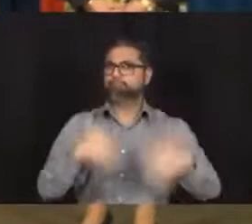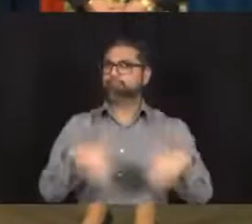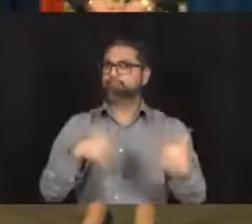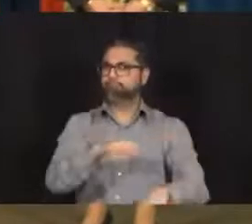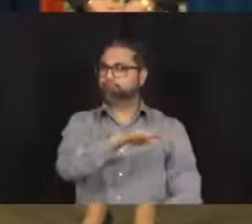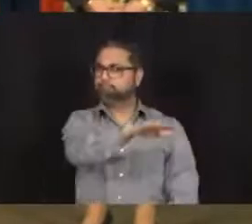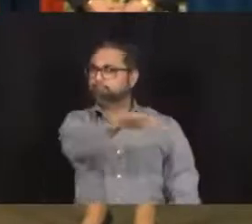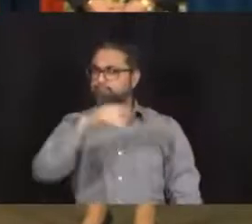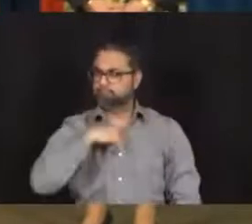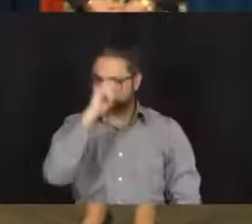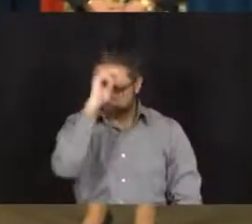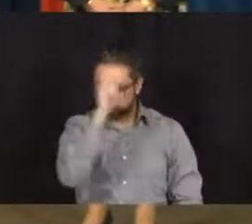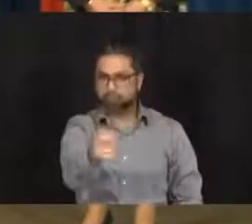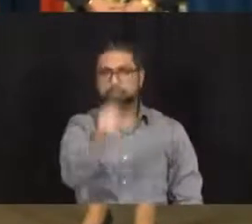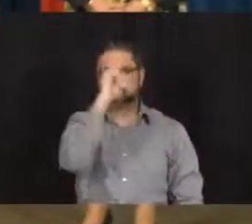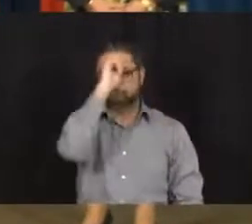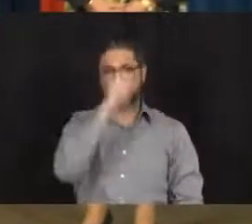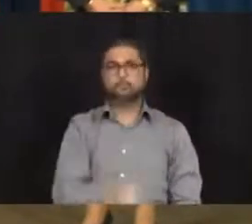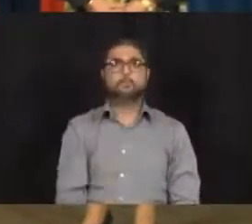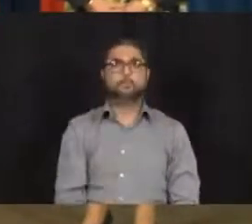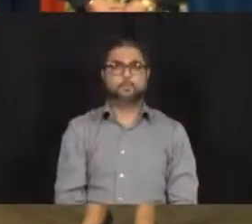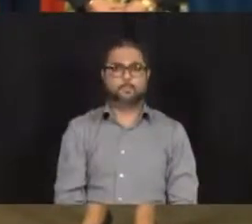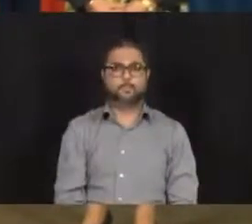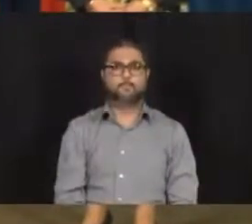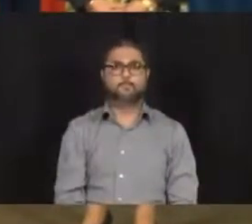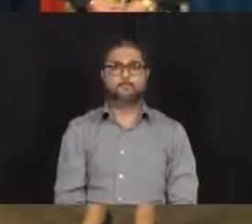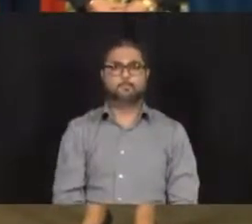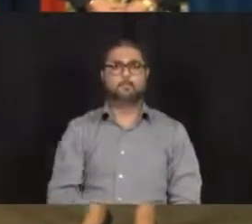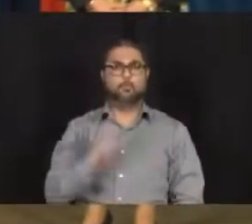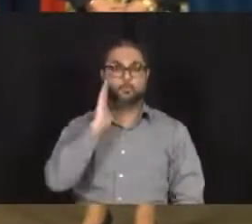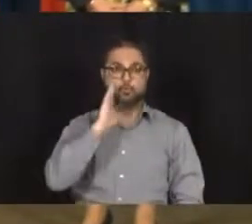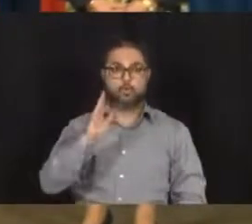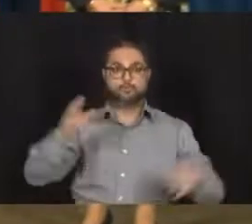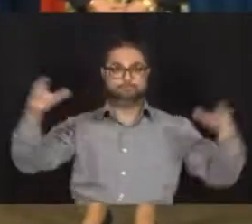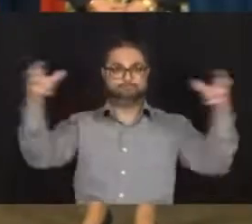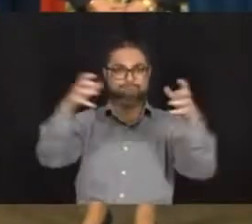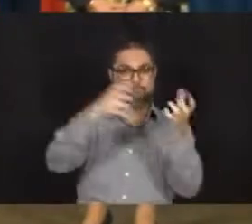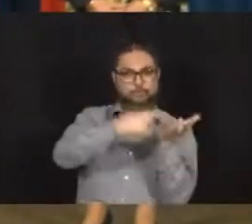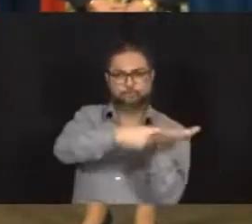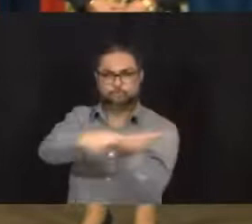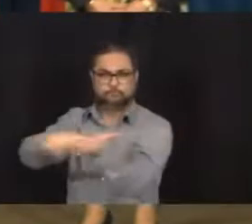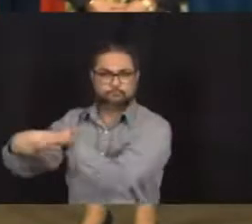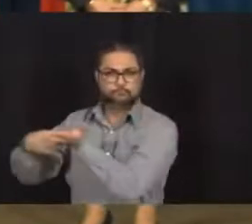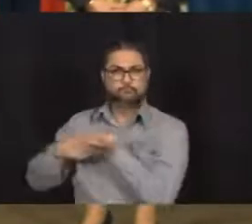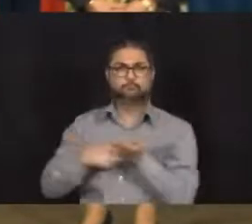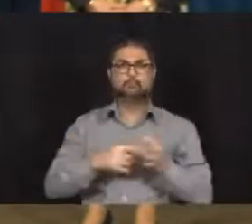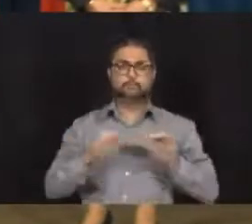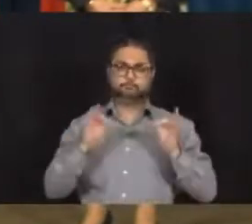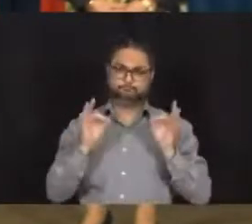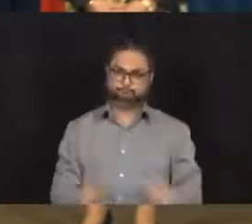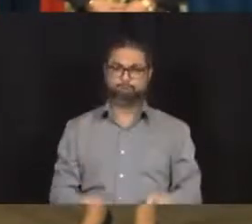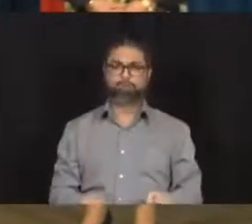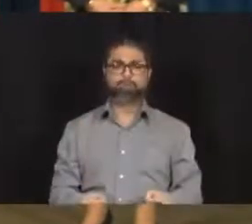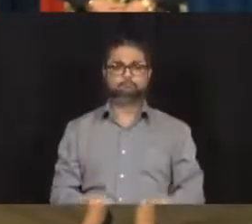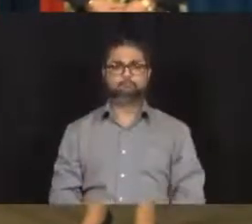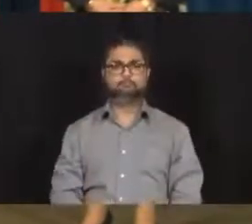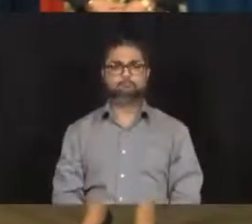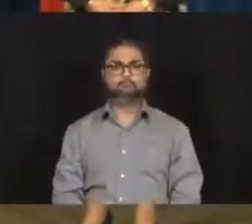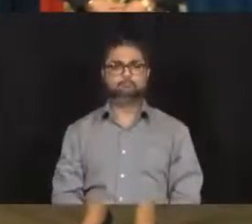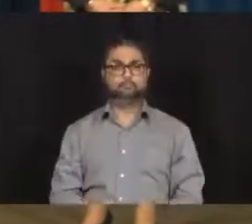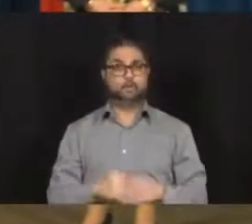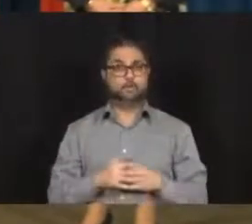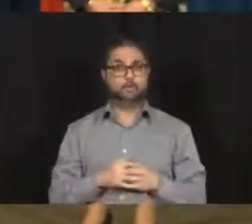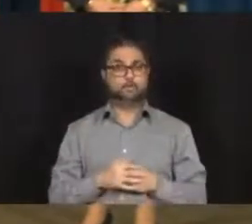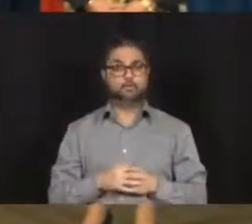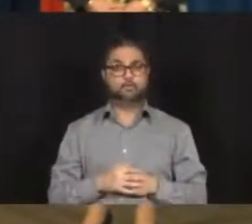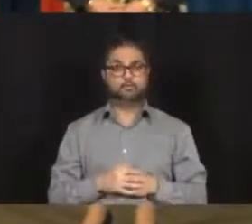now. So we'll have all the stakeholders involved before we make that decision. But I think it'd be a little premature